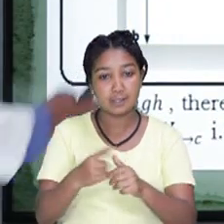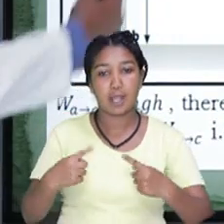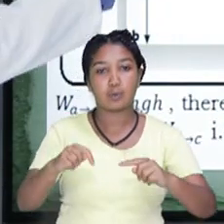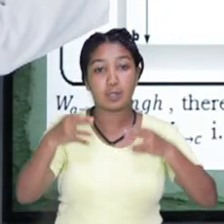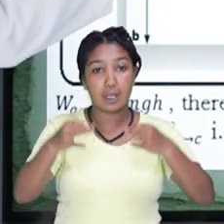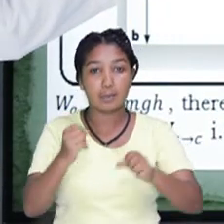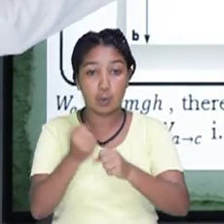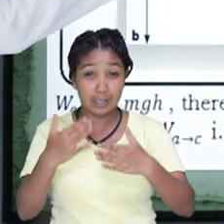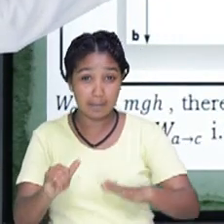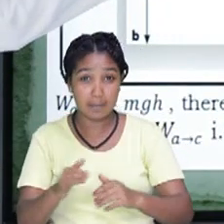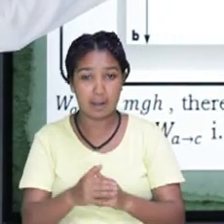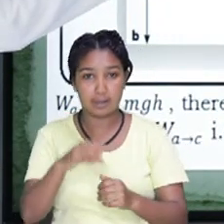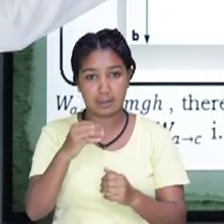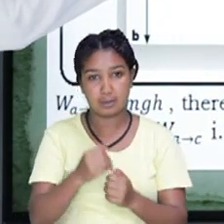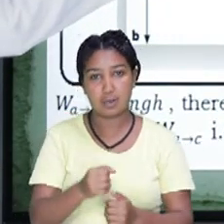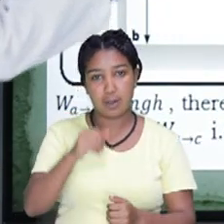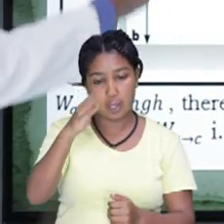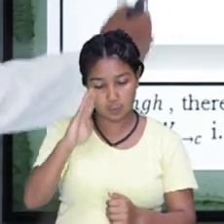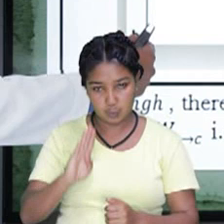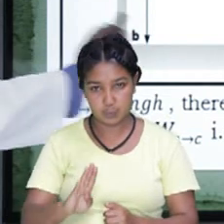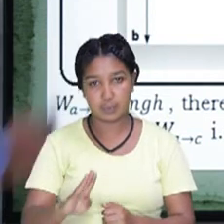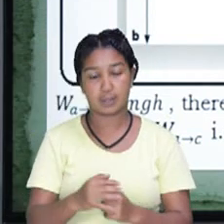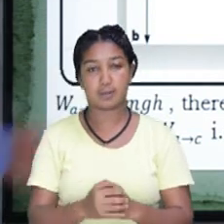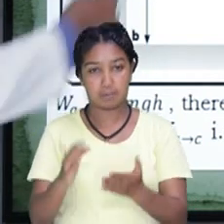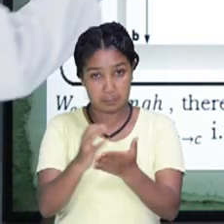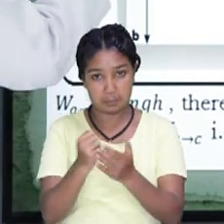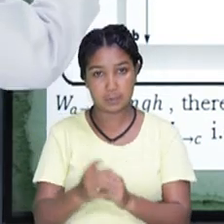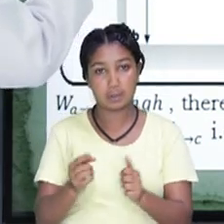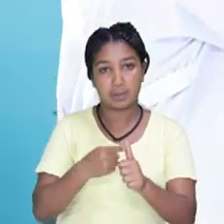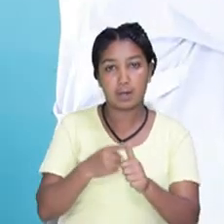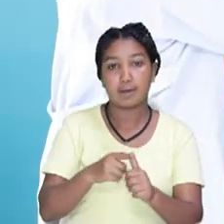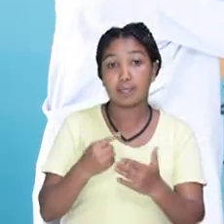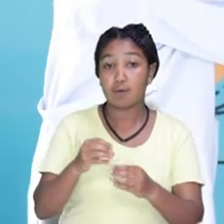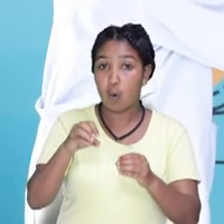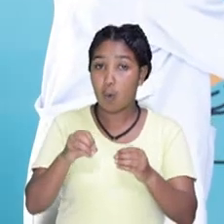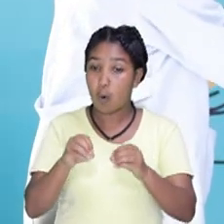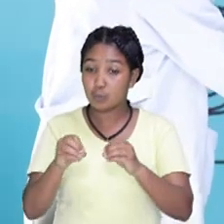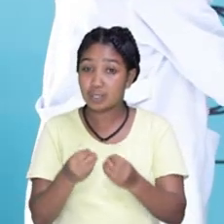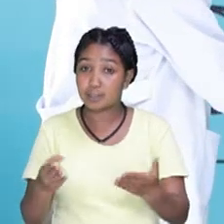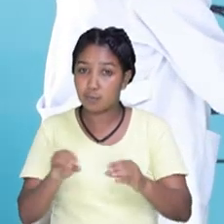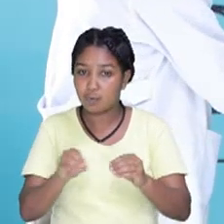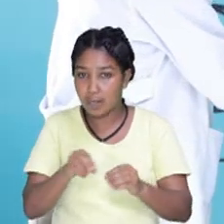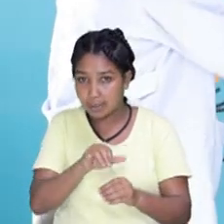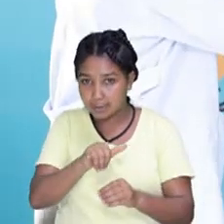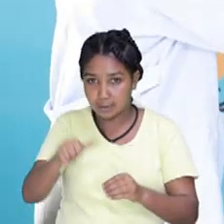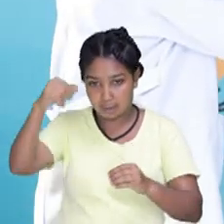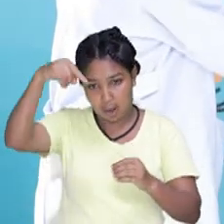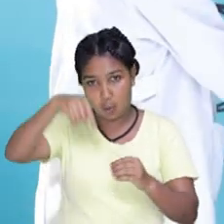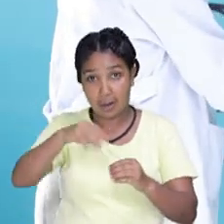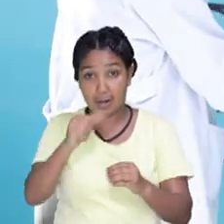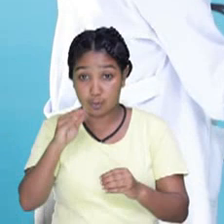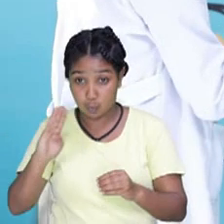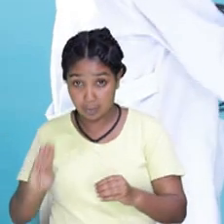try to determine the work done as this object moves from A to B. If this object is moving like this, downward from